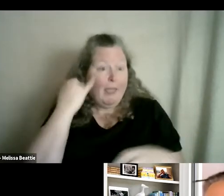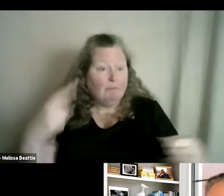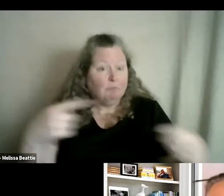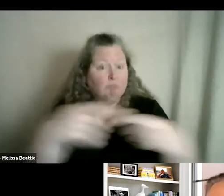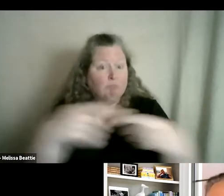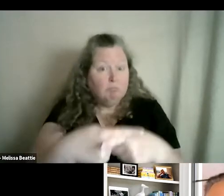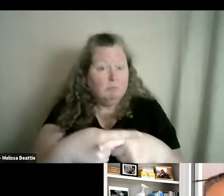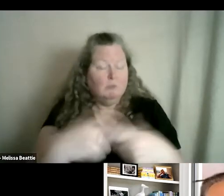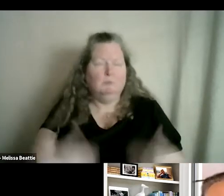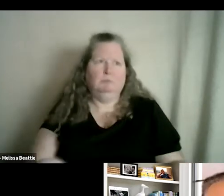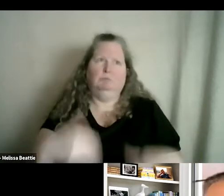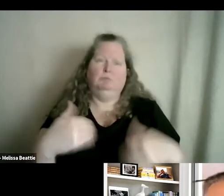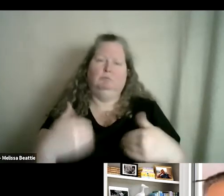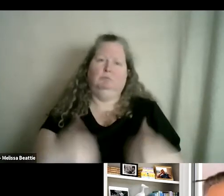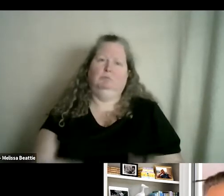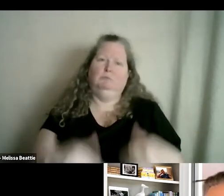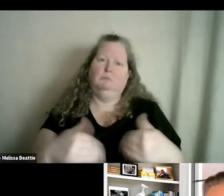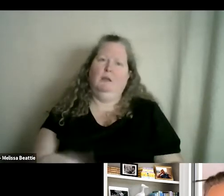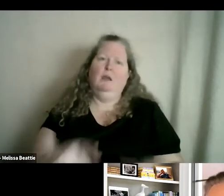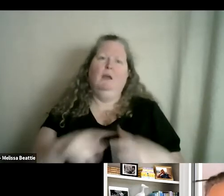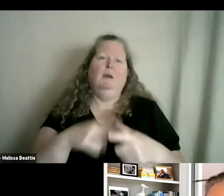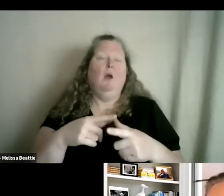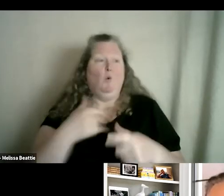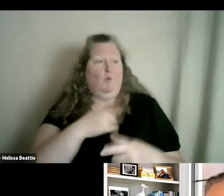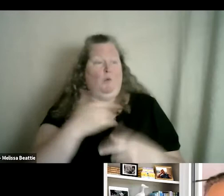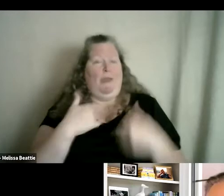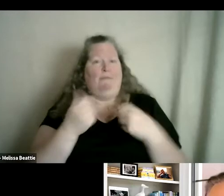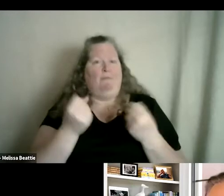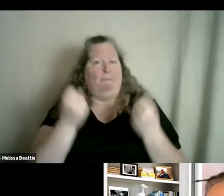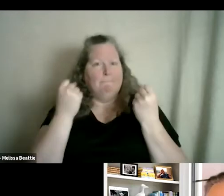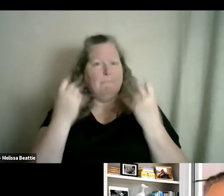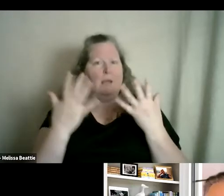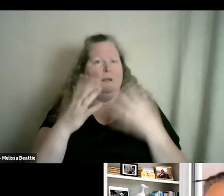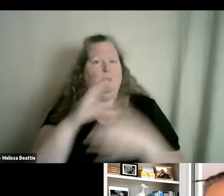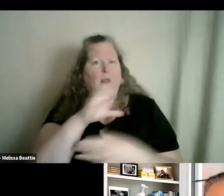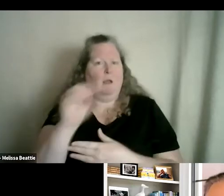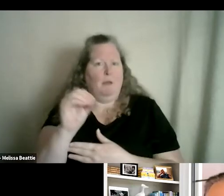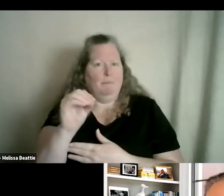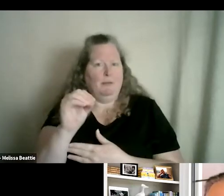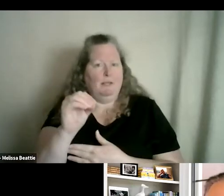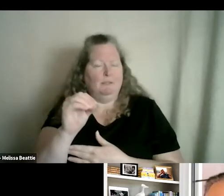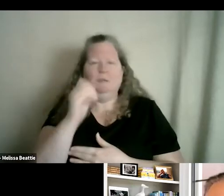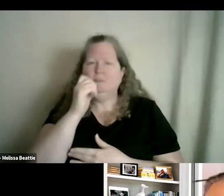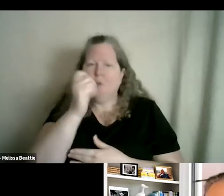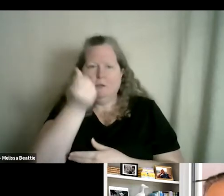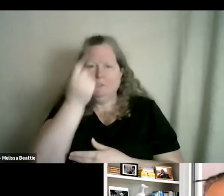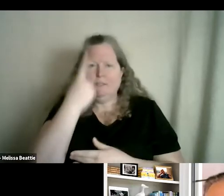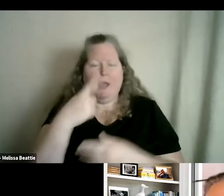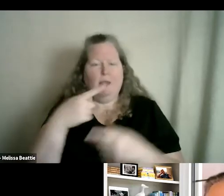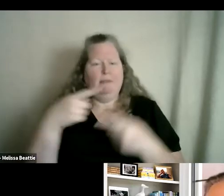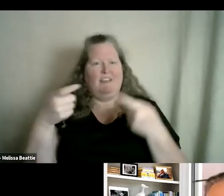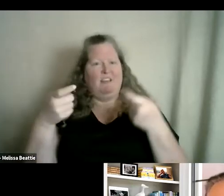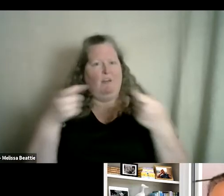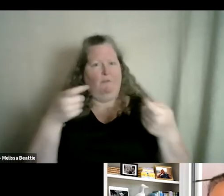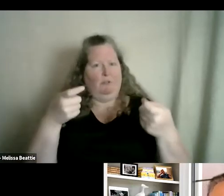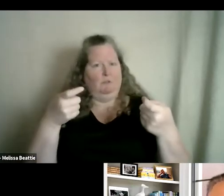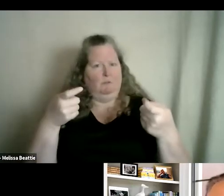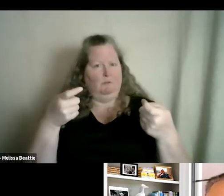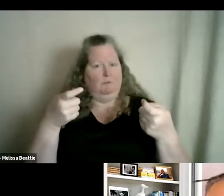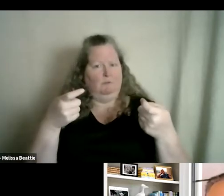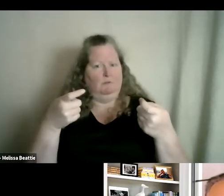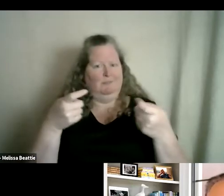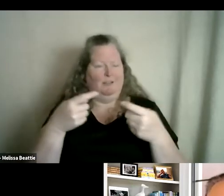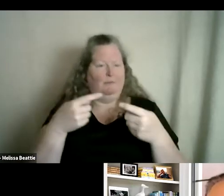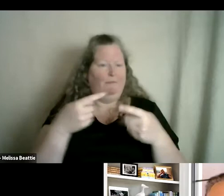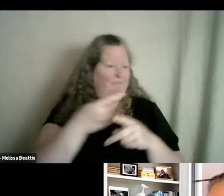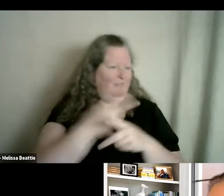catastrophic. Yet so many companies that don't get this governance difference will frequently have one report